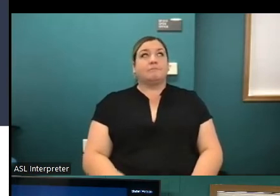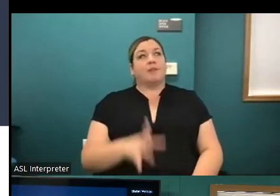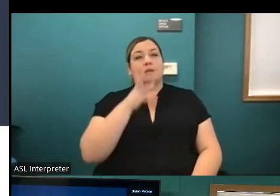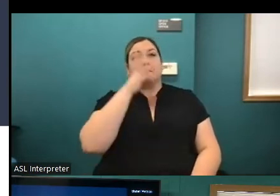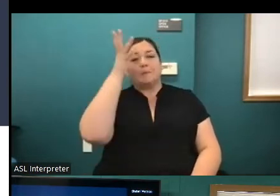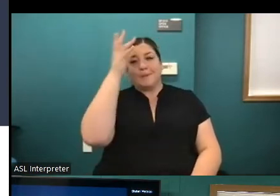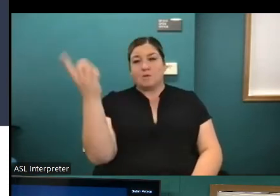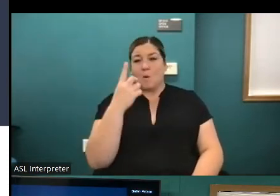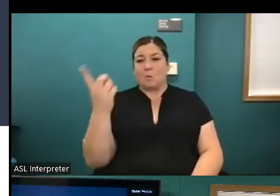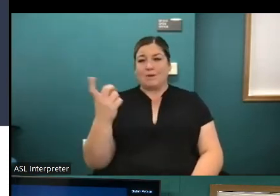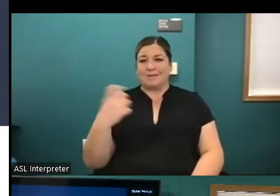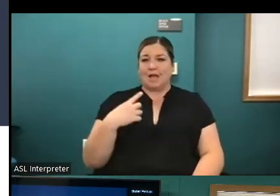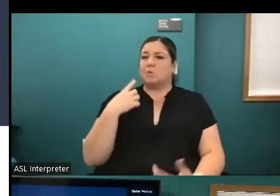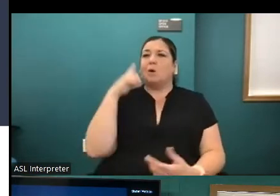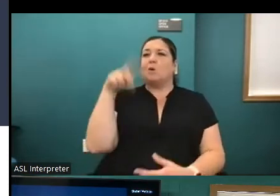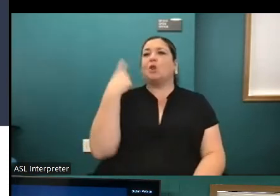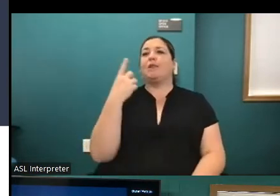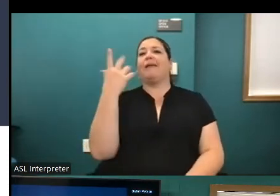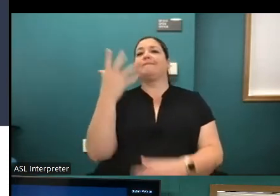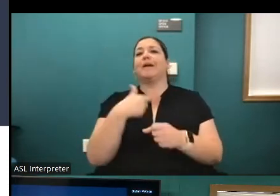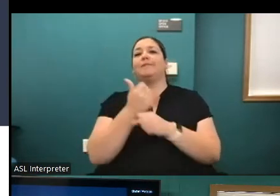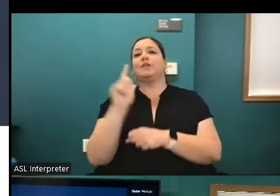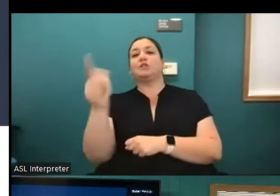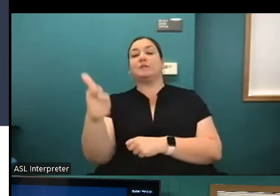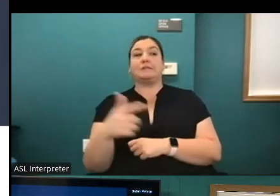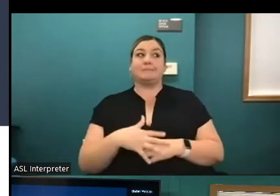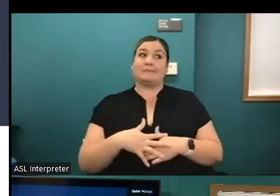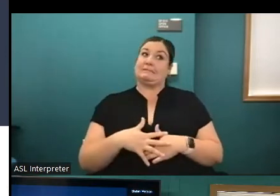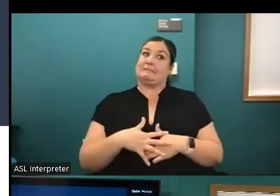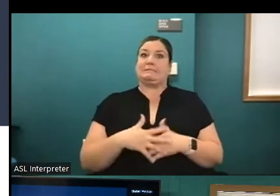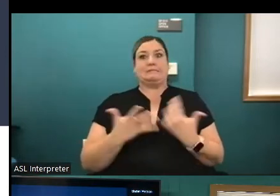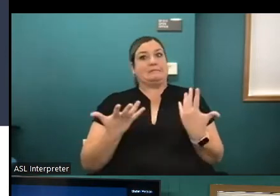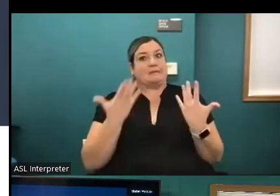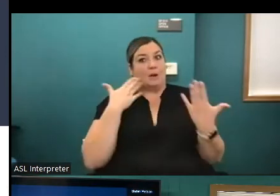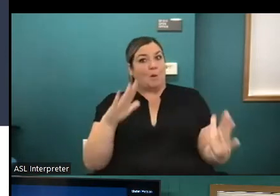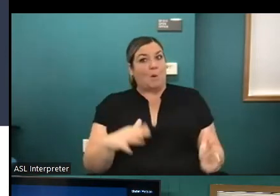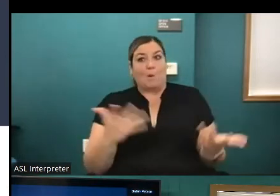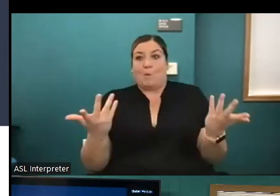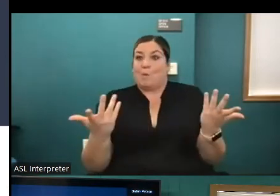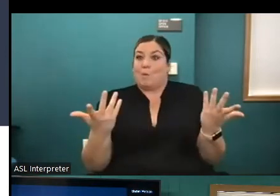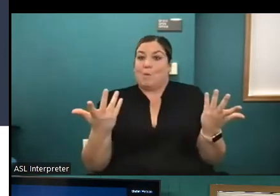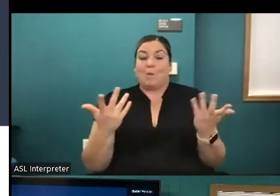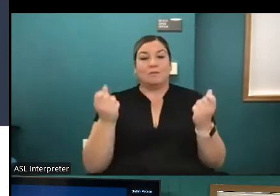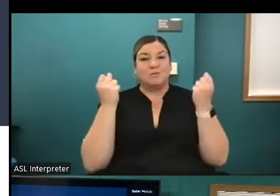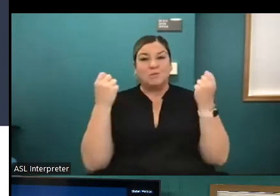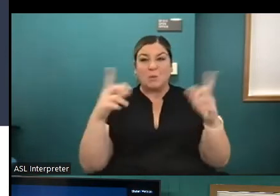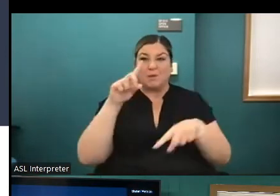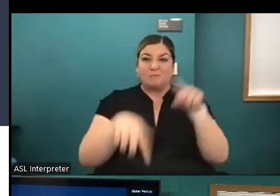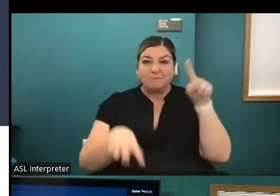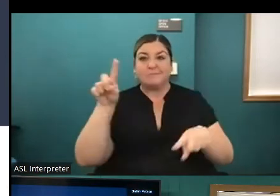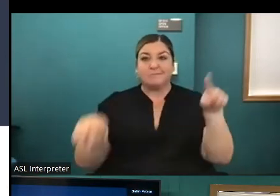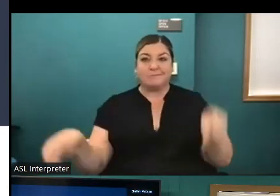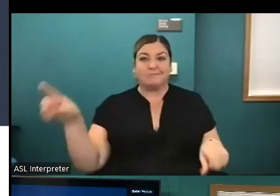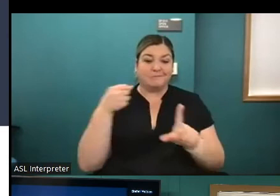parents always ask, like, what is it going to look like 5 years down the road? And I'm like, ooh, I don't know. Because there's so many different things,